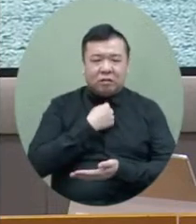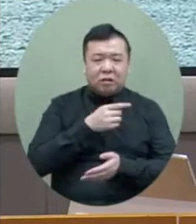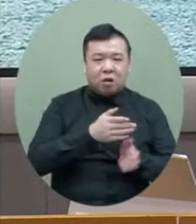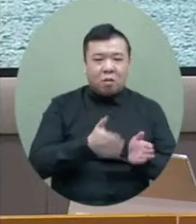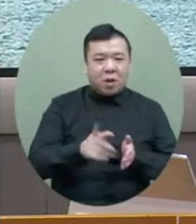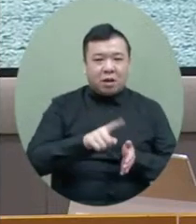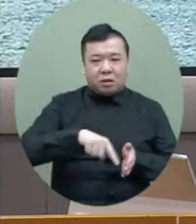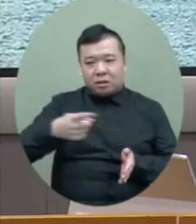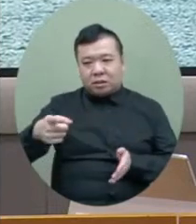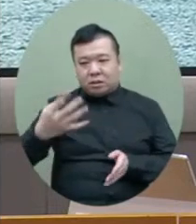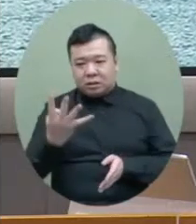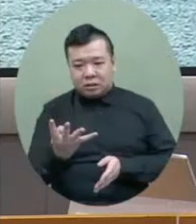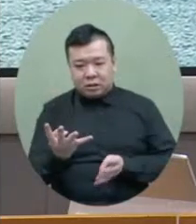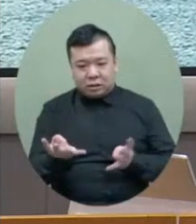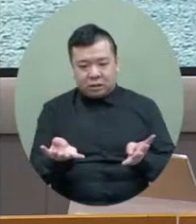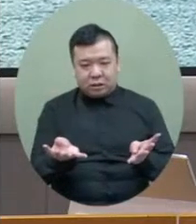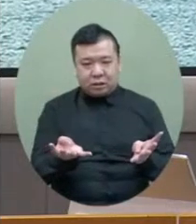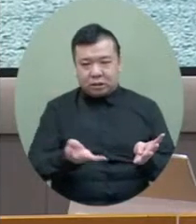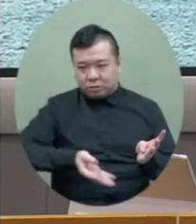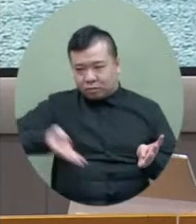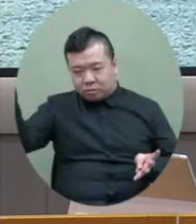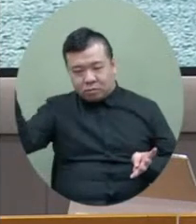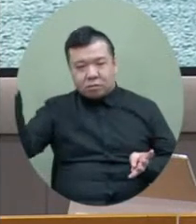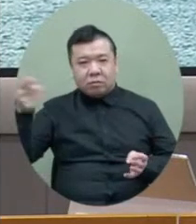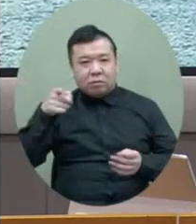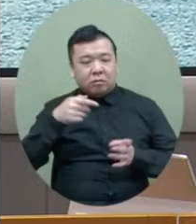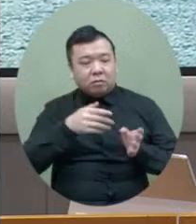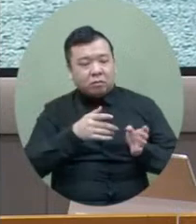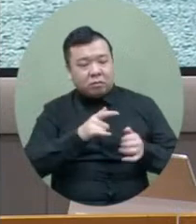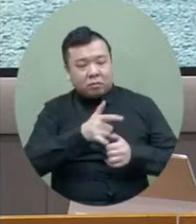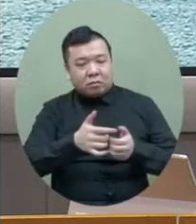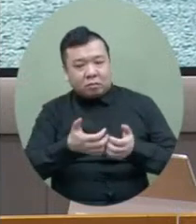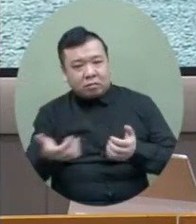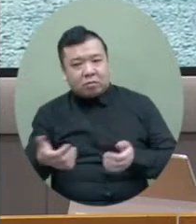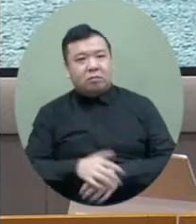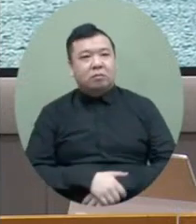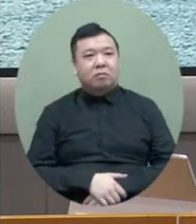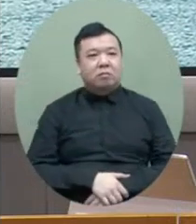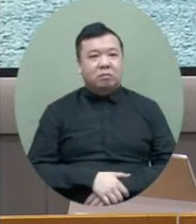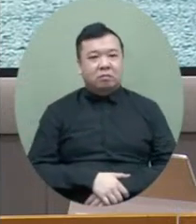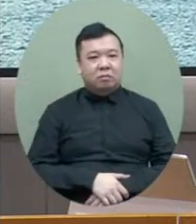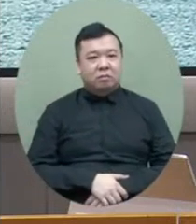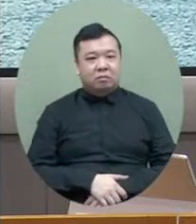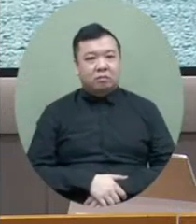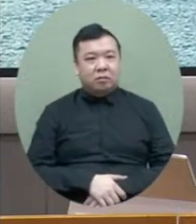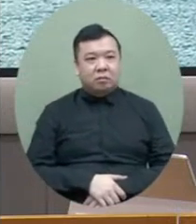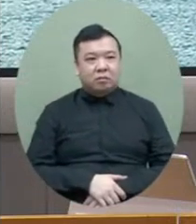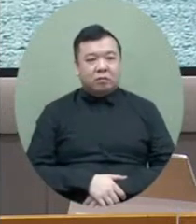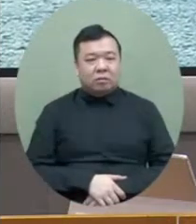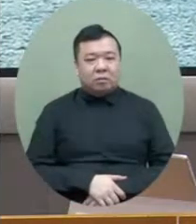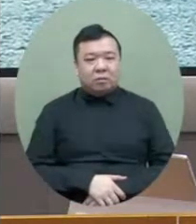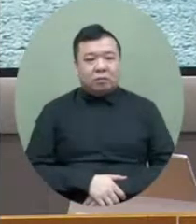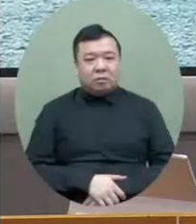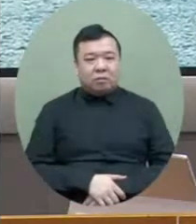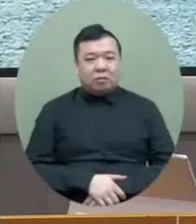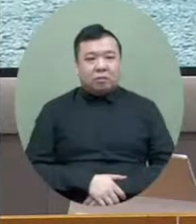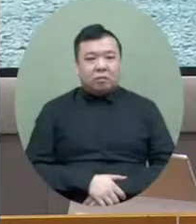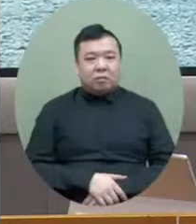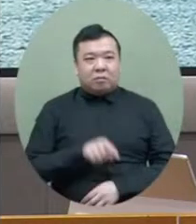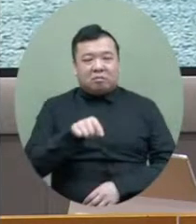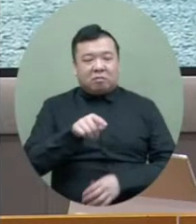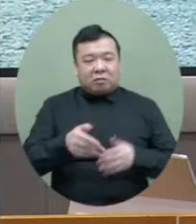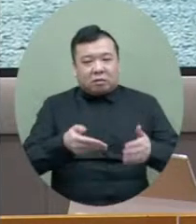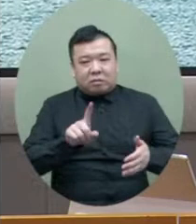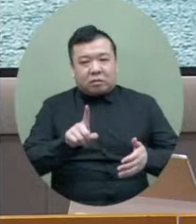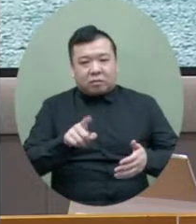units, because they might have been exposed to the similar risk as the other cases, to stay in the quarantine camp for